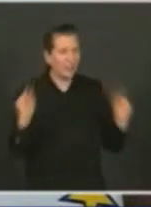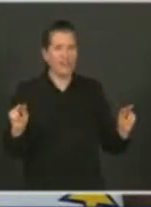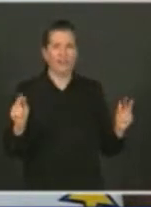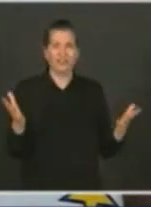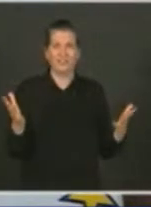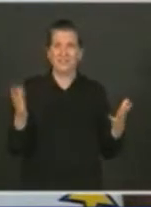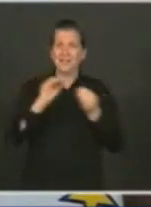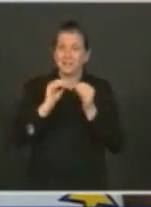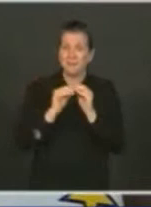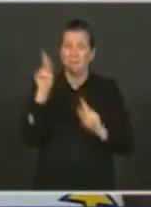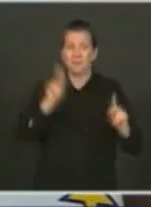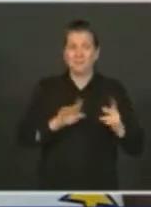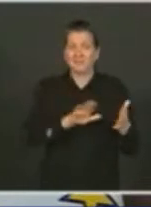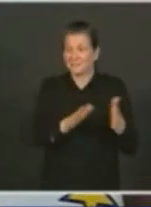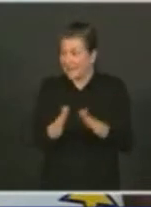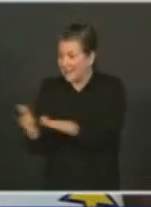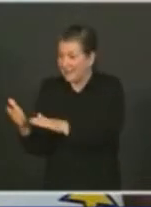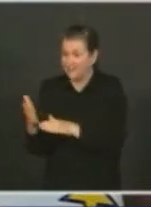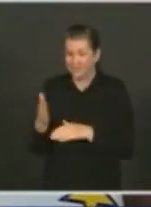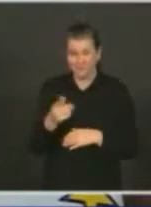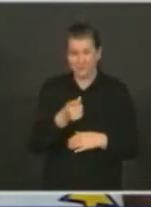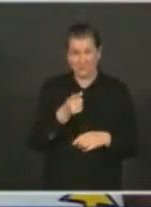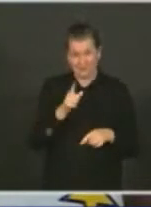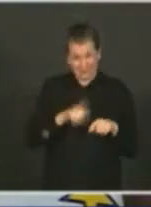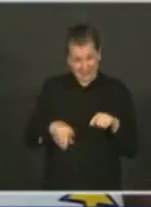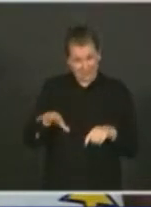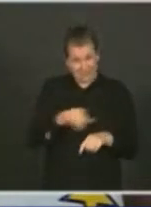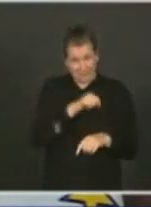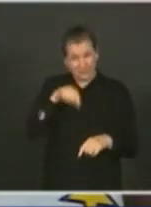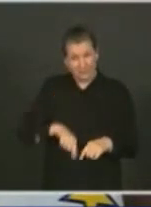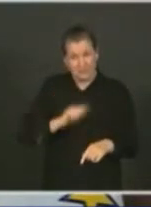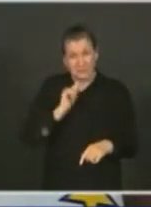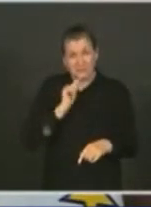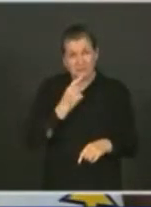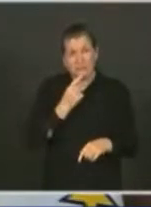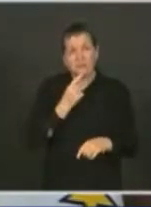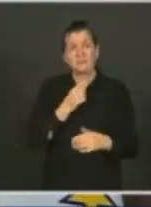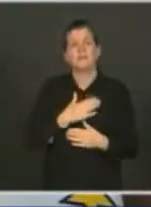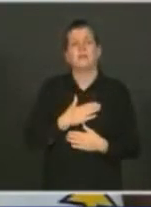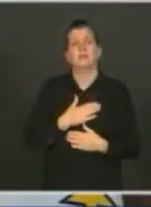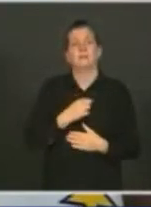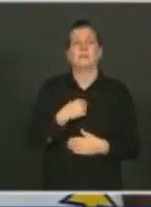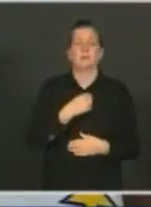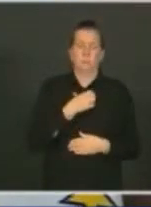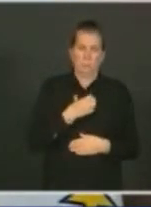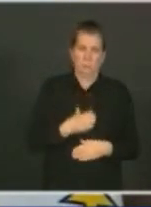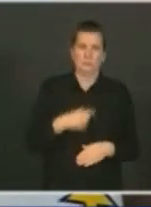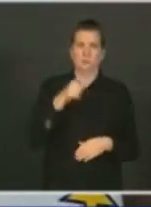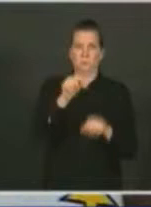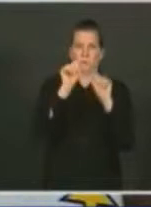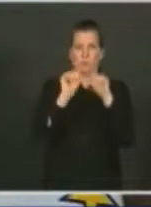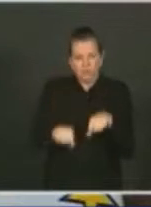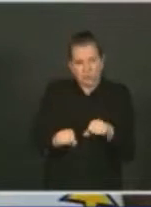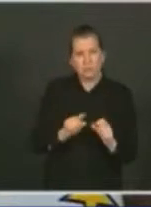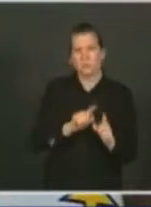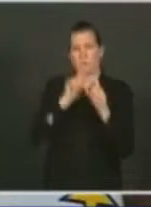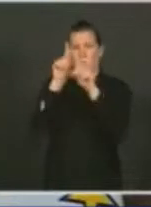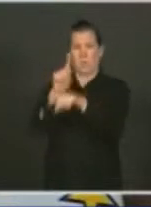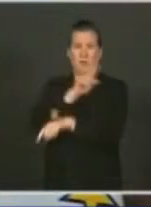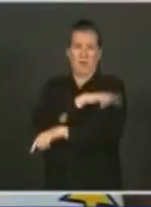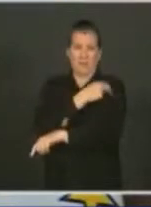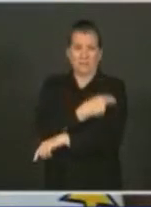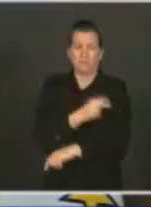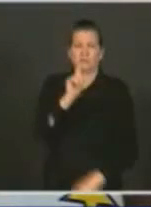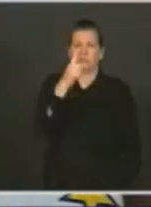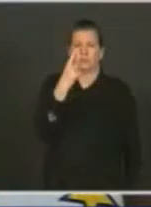I think if we all spent a day in the shoes of one of these patients in a hospital